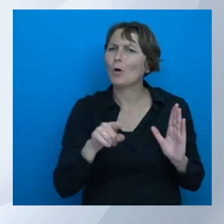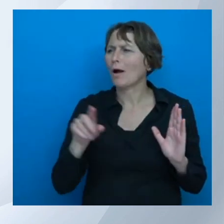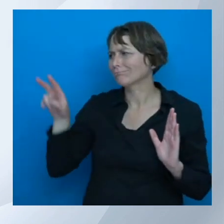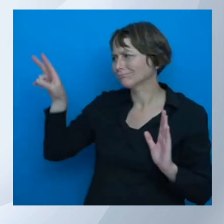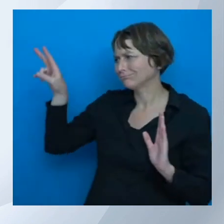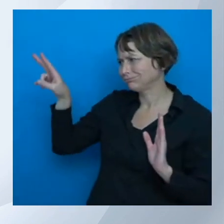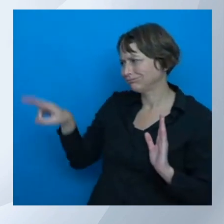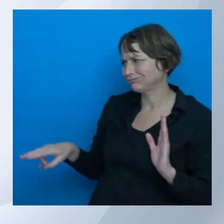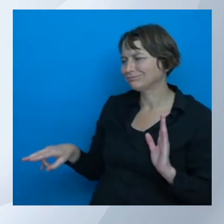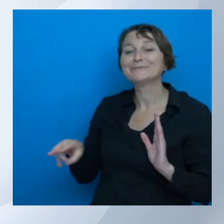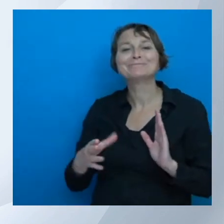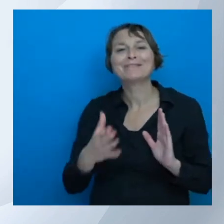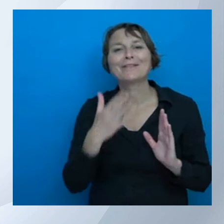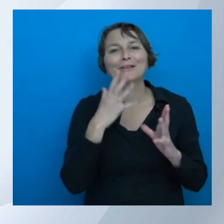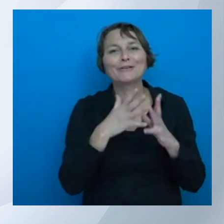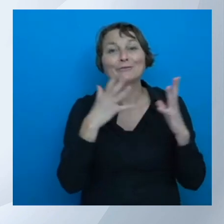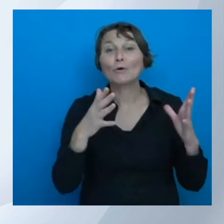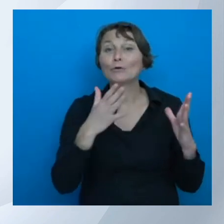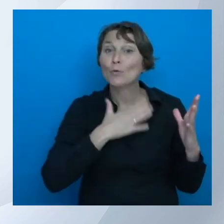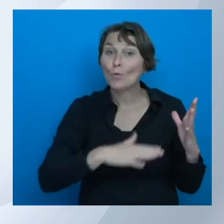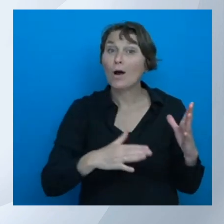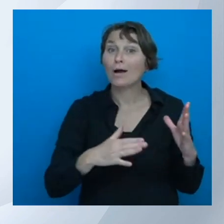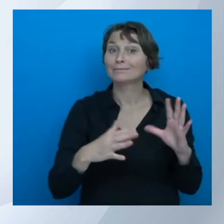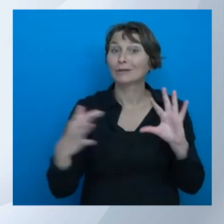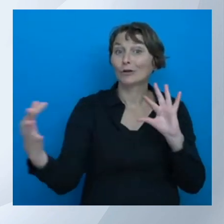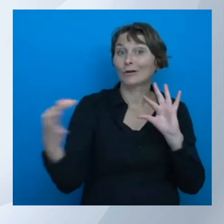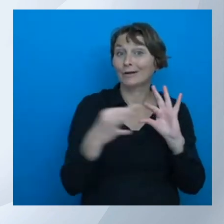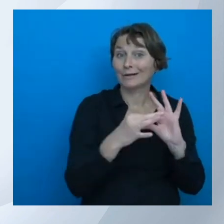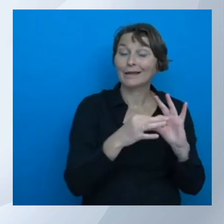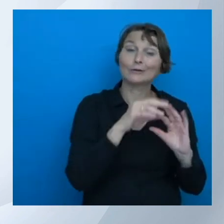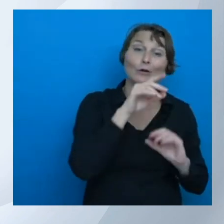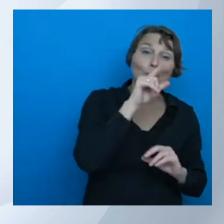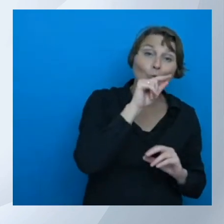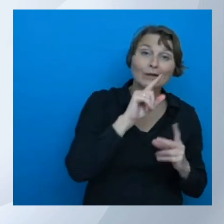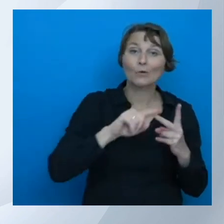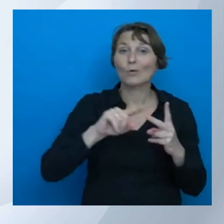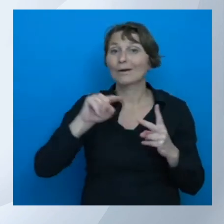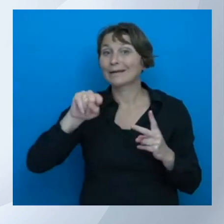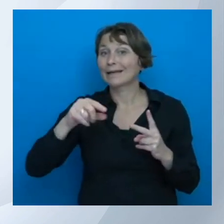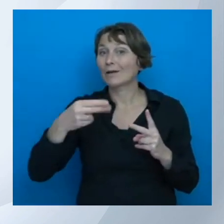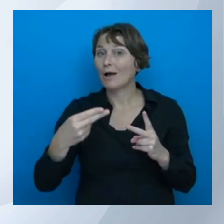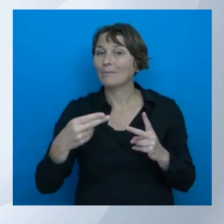very much. I'm on GitHub and Twitter if you want to keep in touch. Thank you.